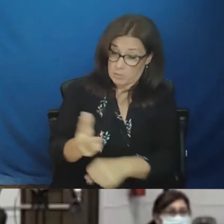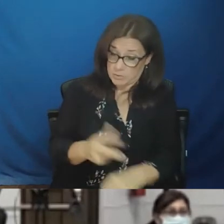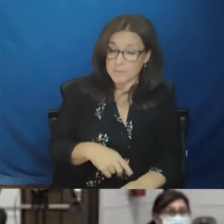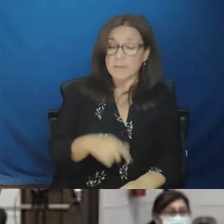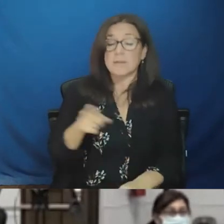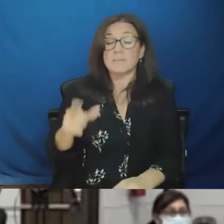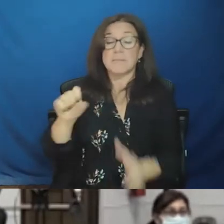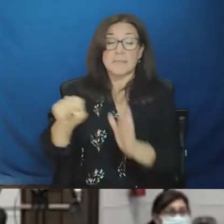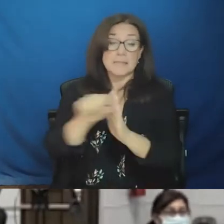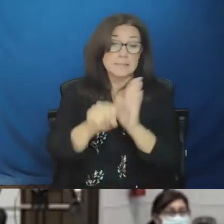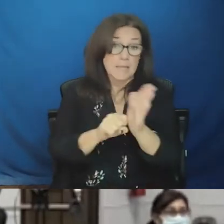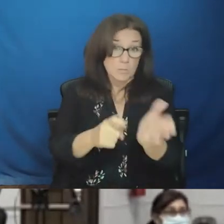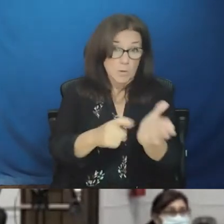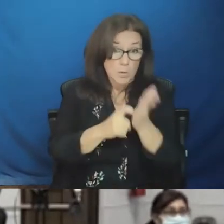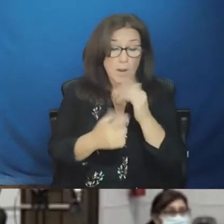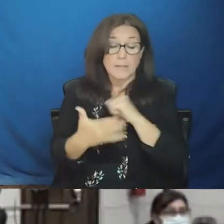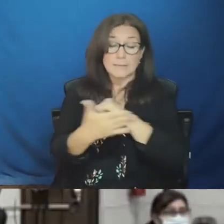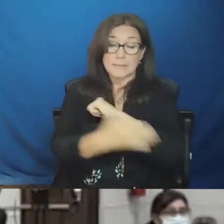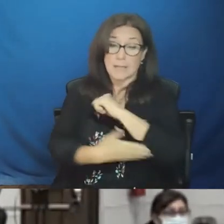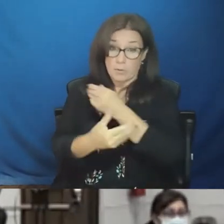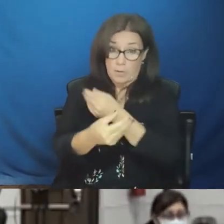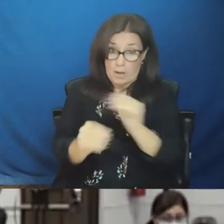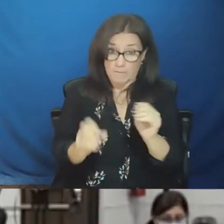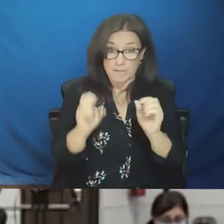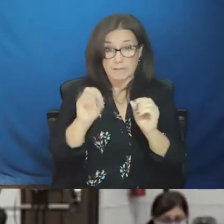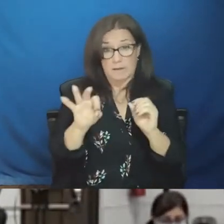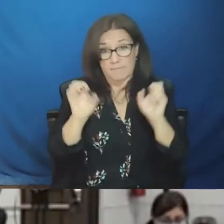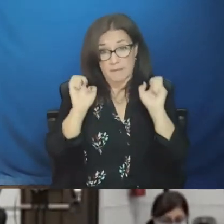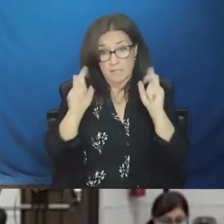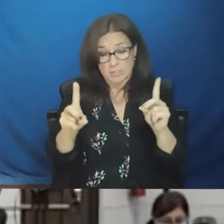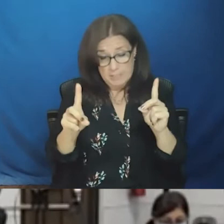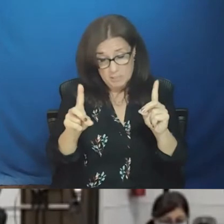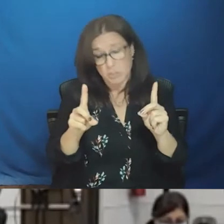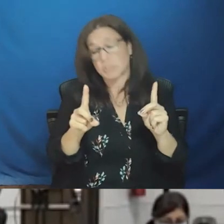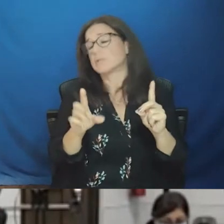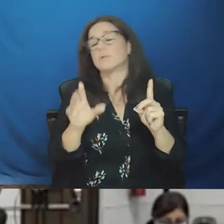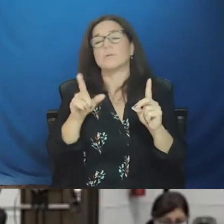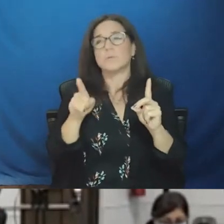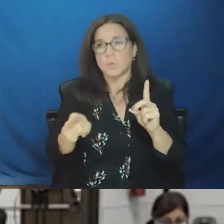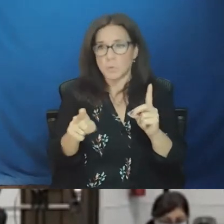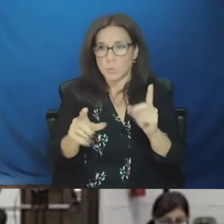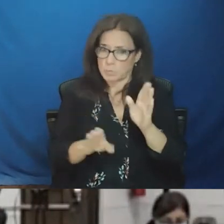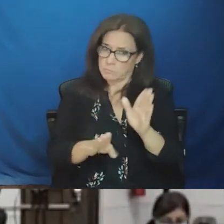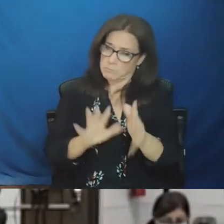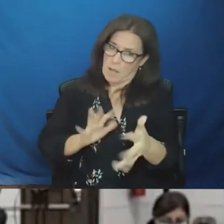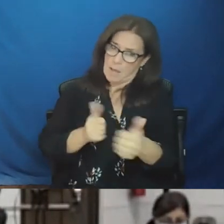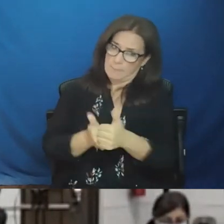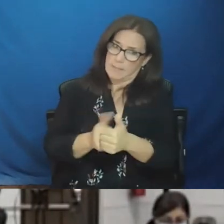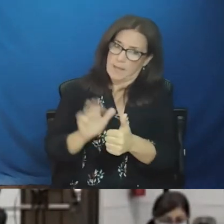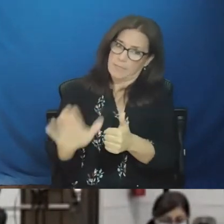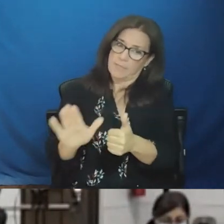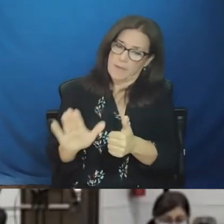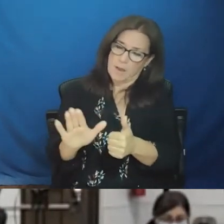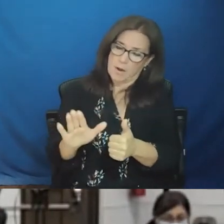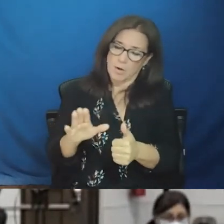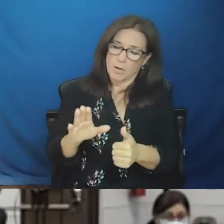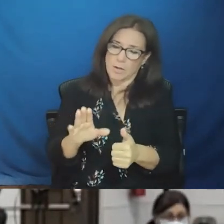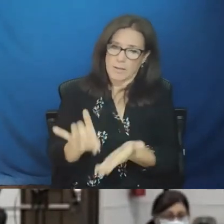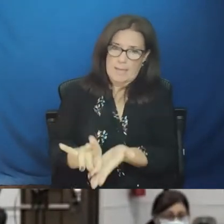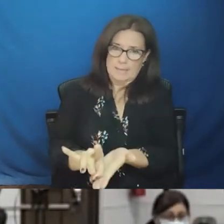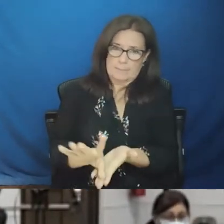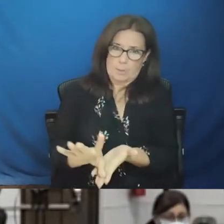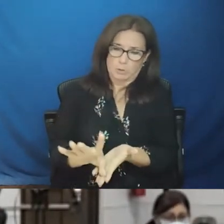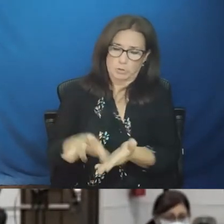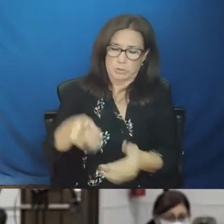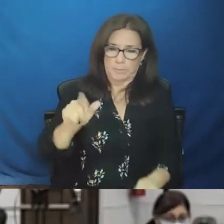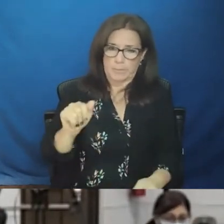of education to update their countywide expulsion plans. As for our district's involvement,